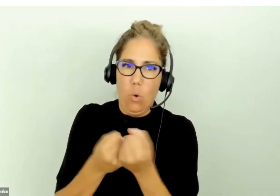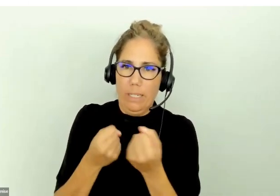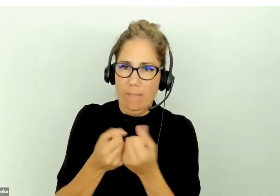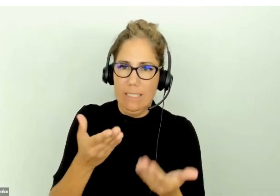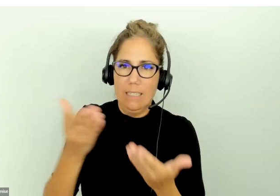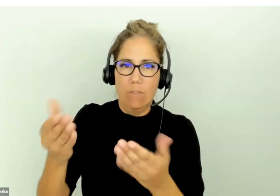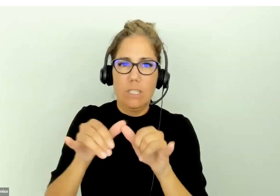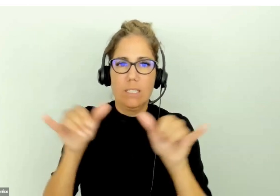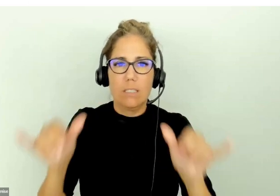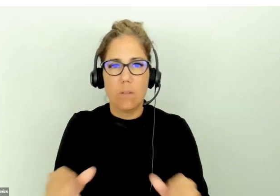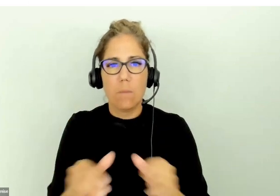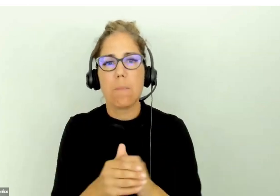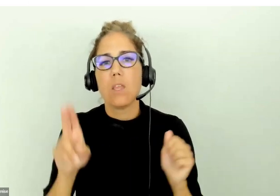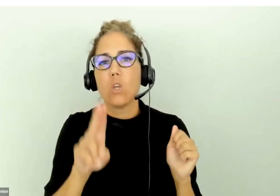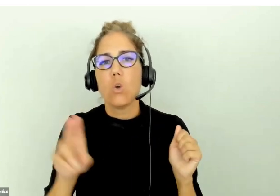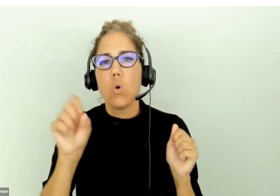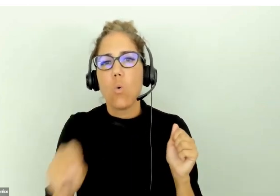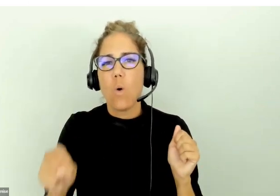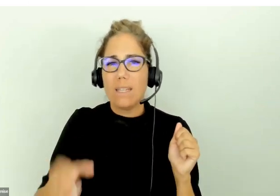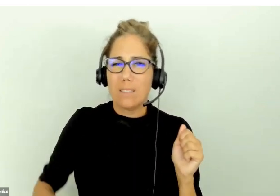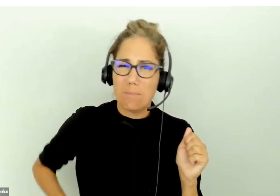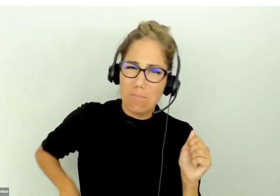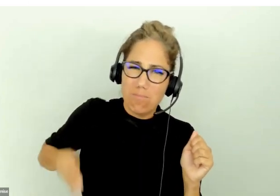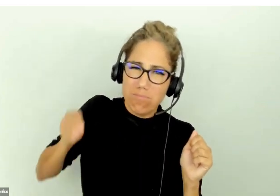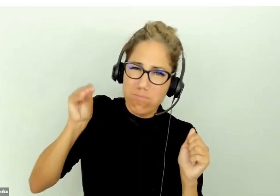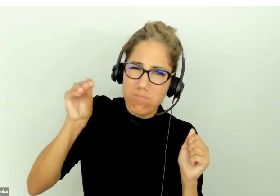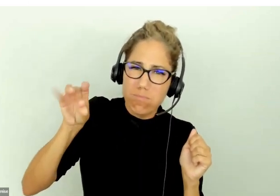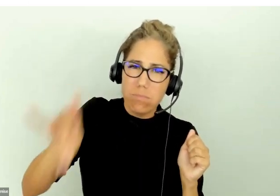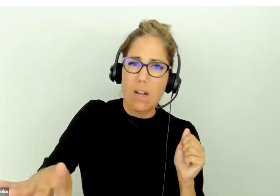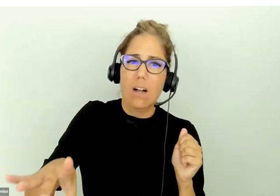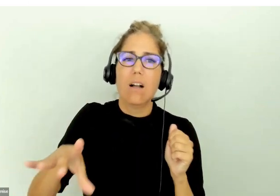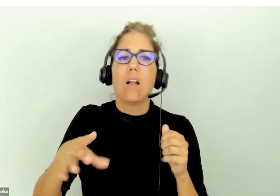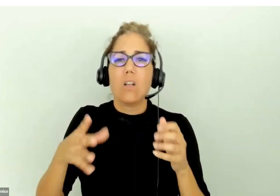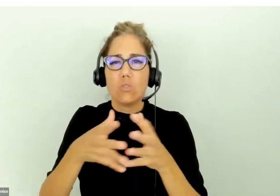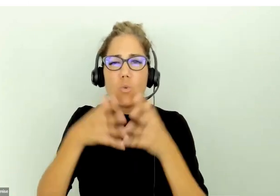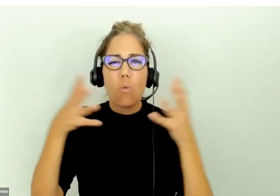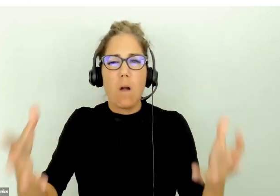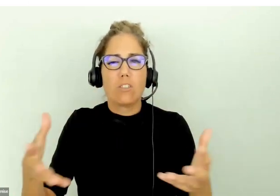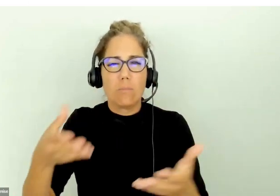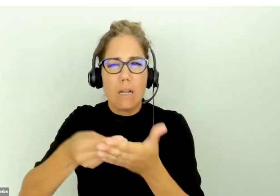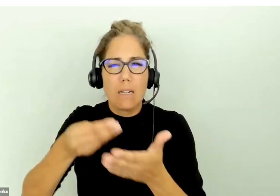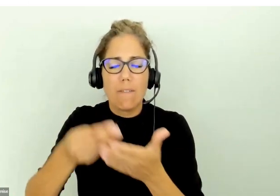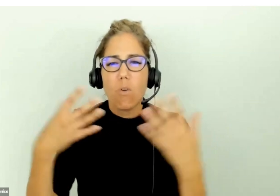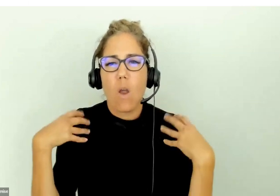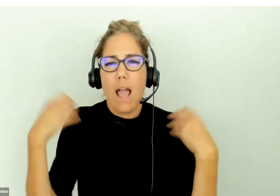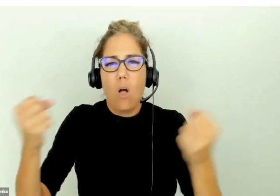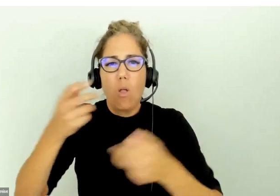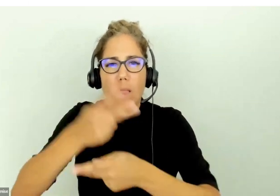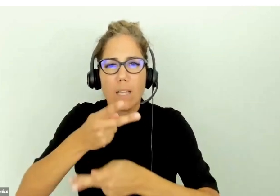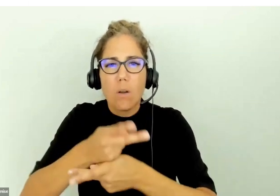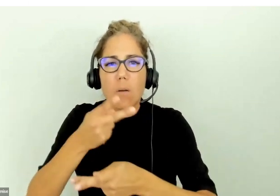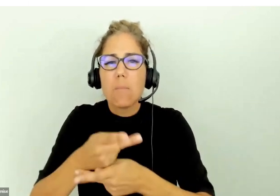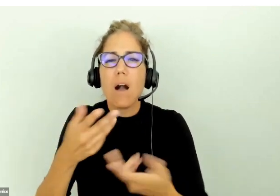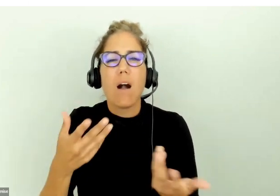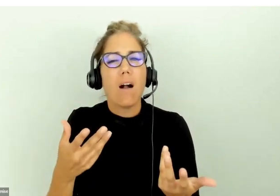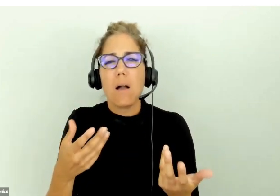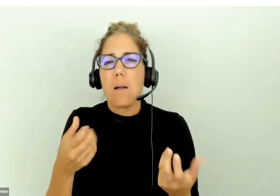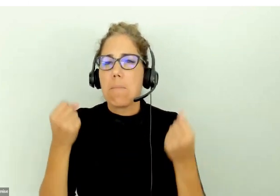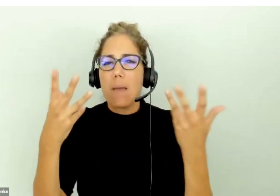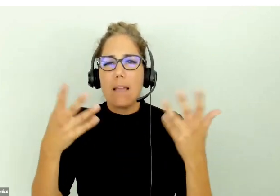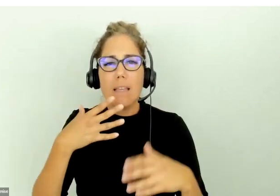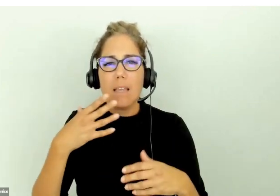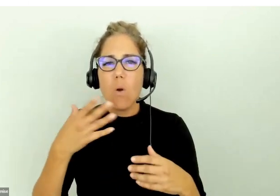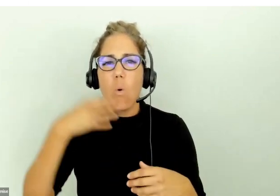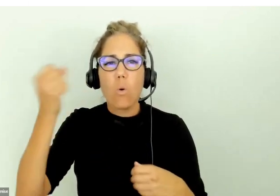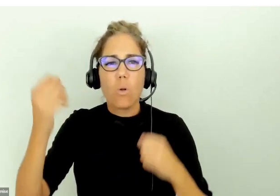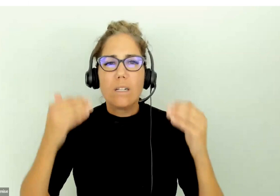healthcare than any other developed country, older adults do not always experience positive health outcomes from this level of